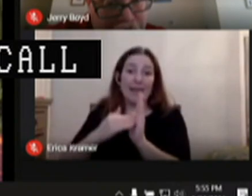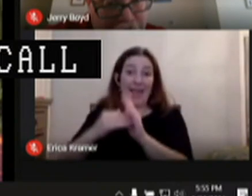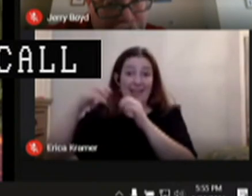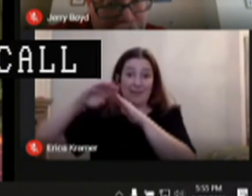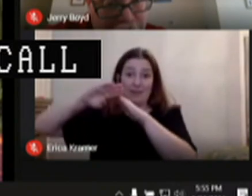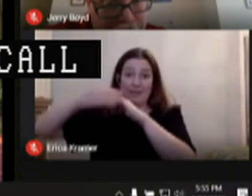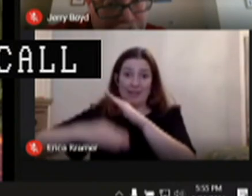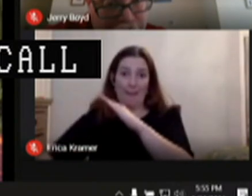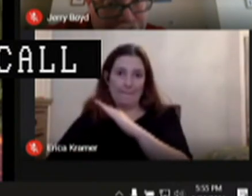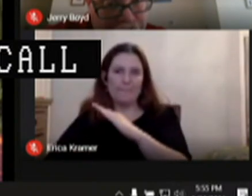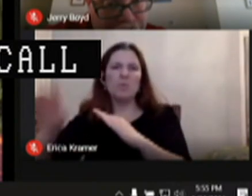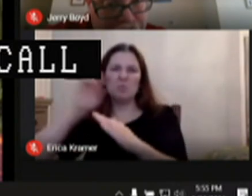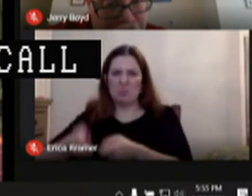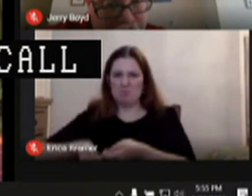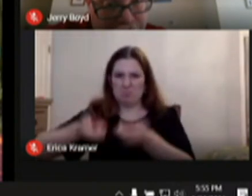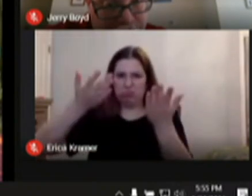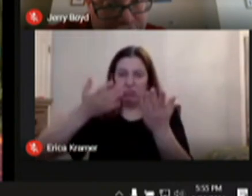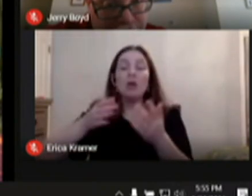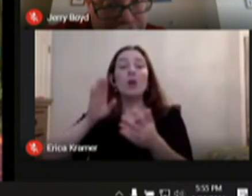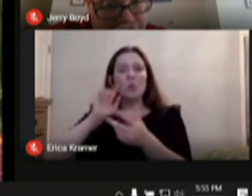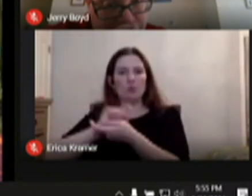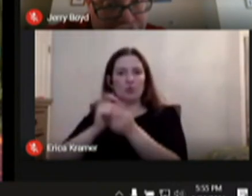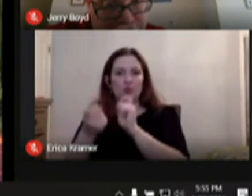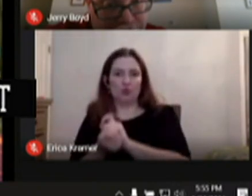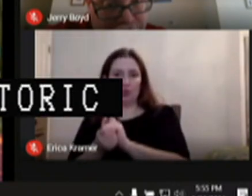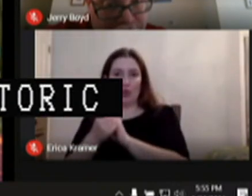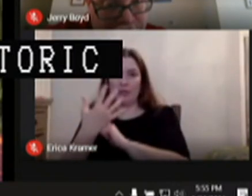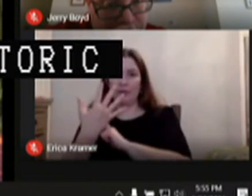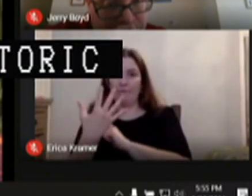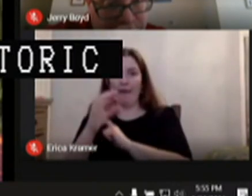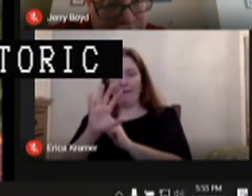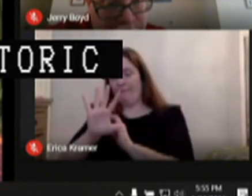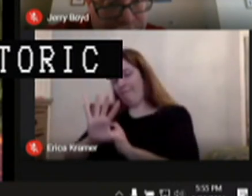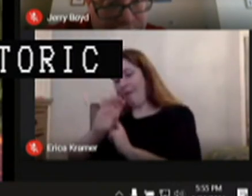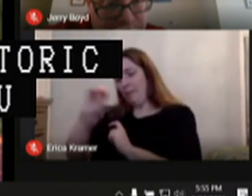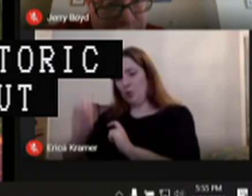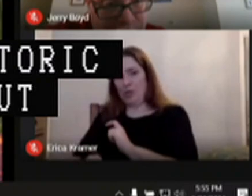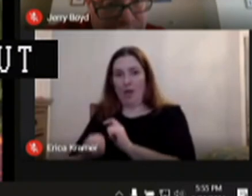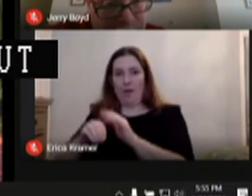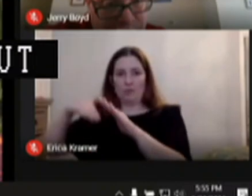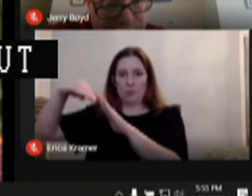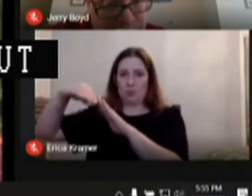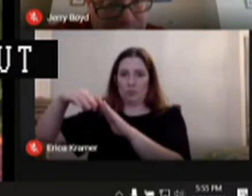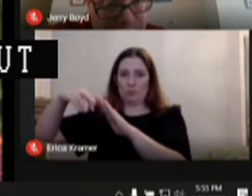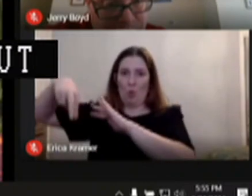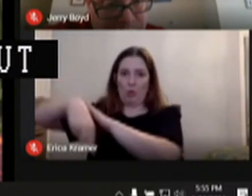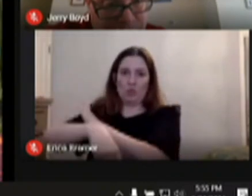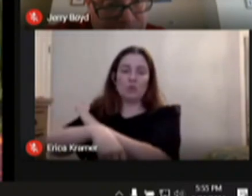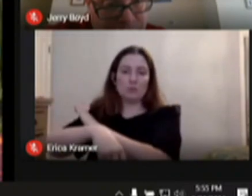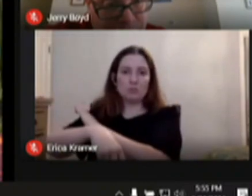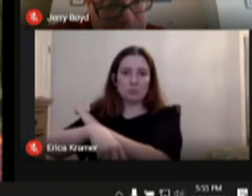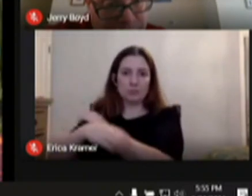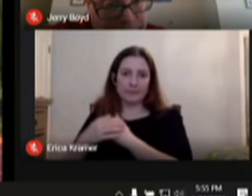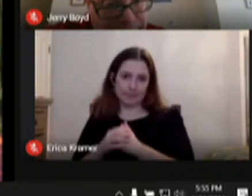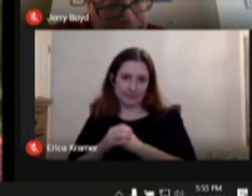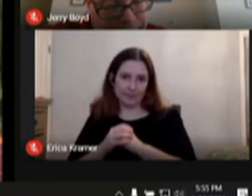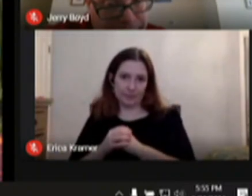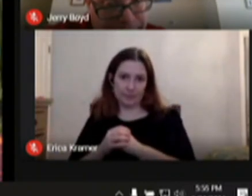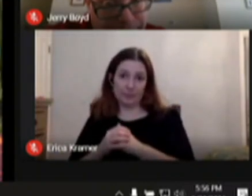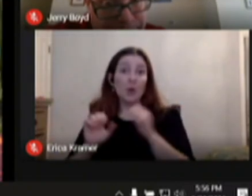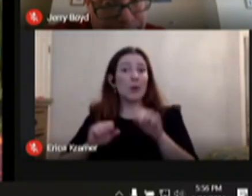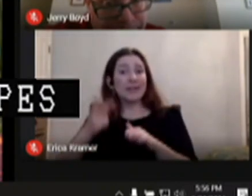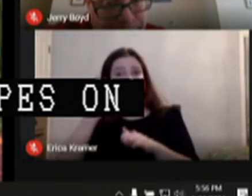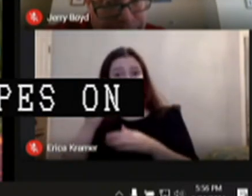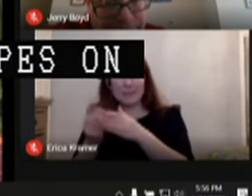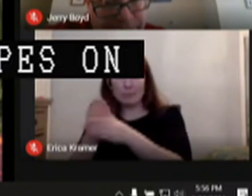same original historic structures, and we'll talk about that in a moment, but also has planting slopes on both sides and lots of places that